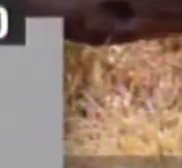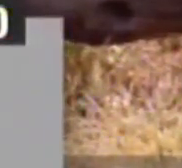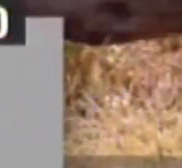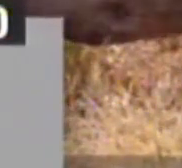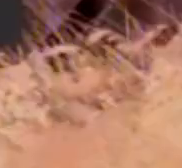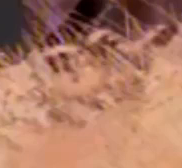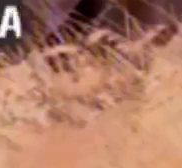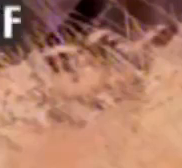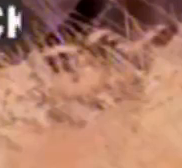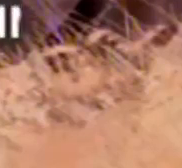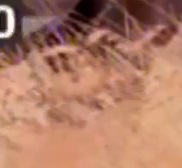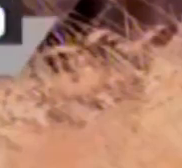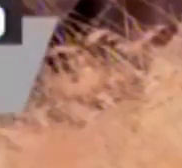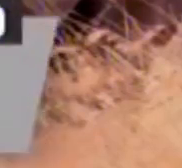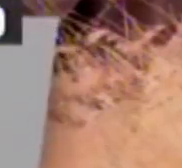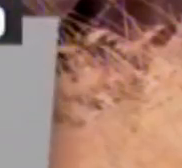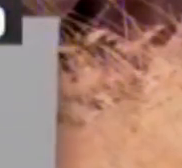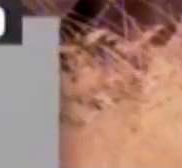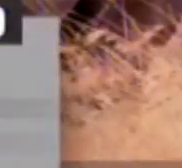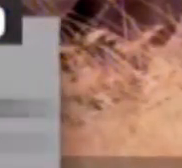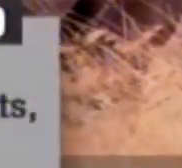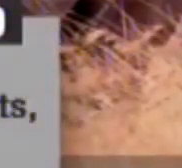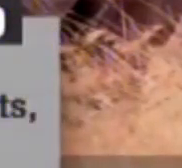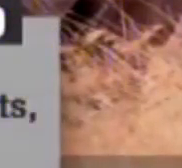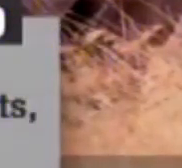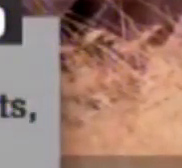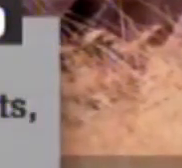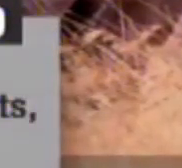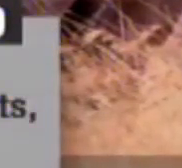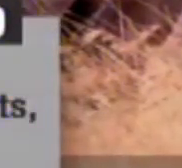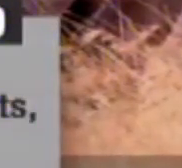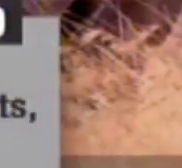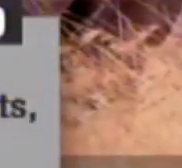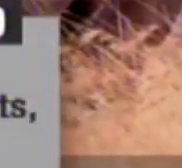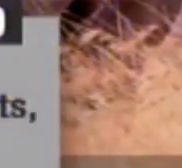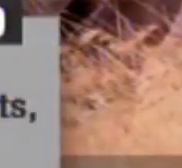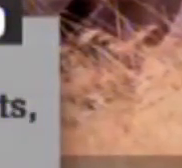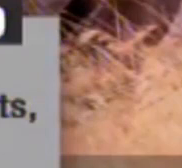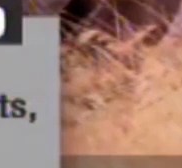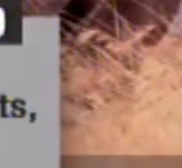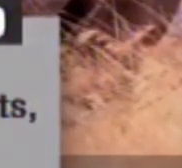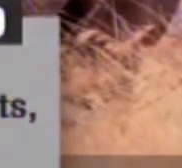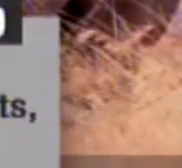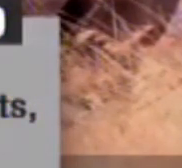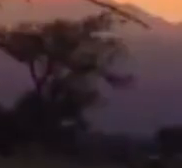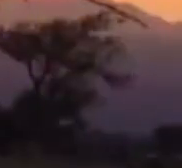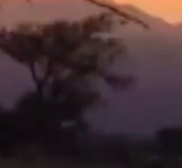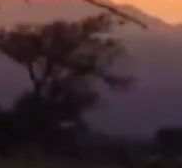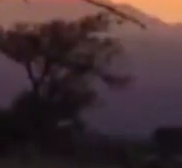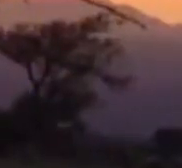often calm, while black rhinos have a chisel mouth shape, are browsers, and they are both shy and aggressive.